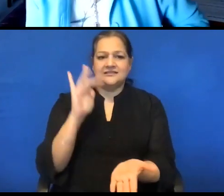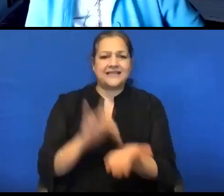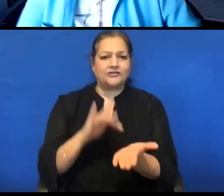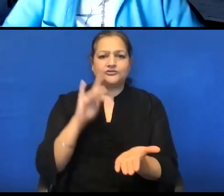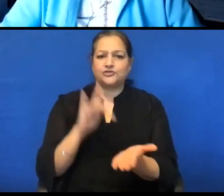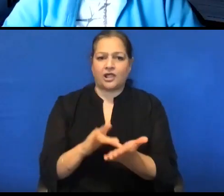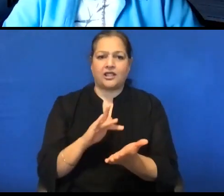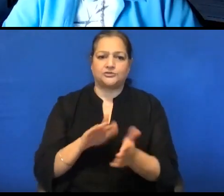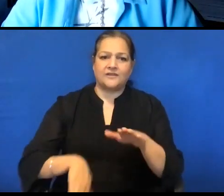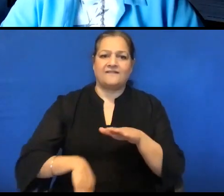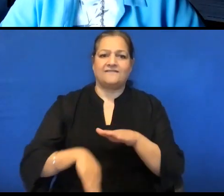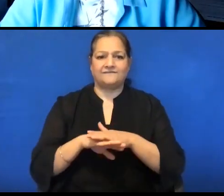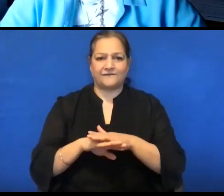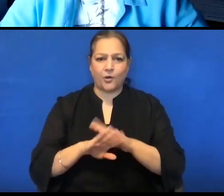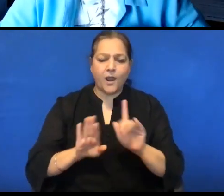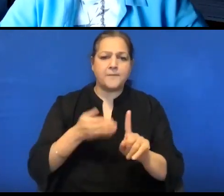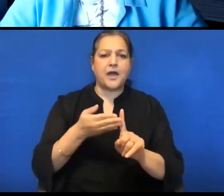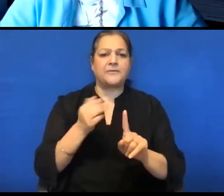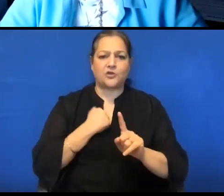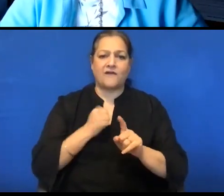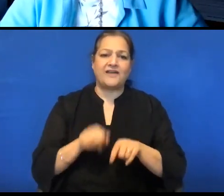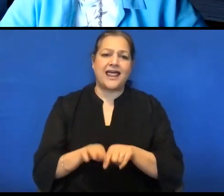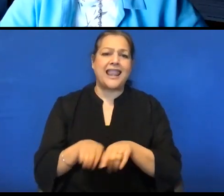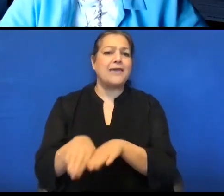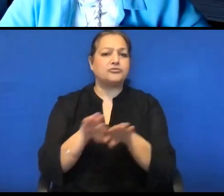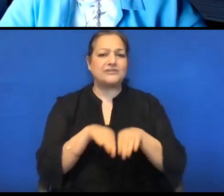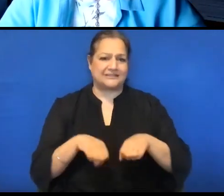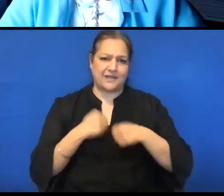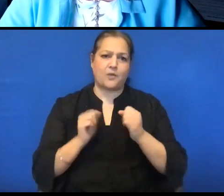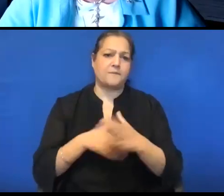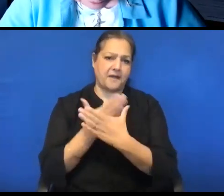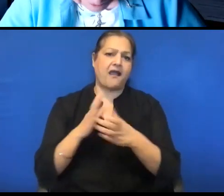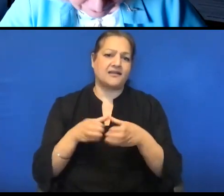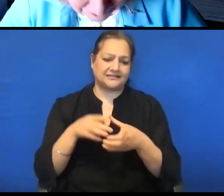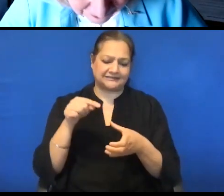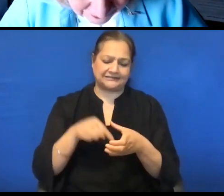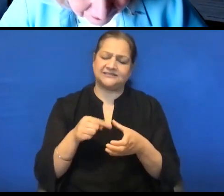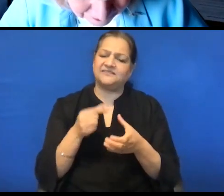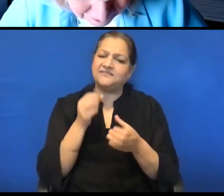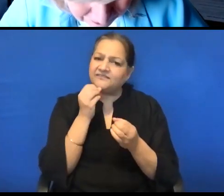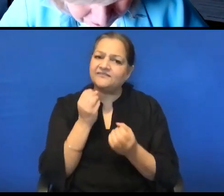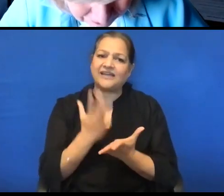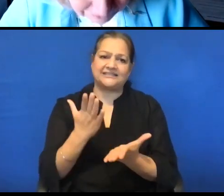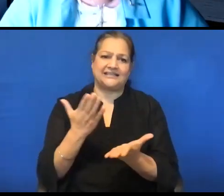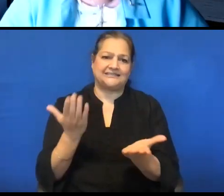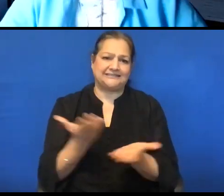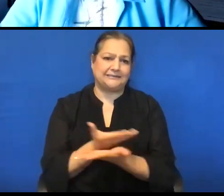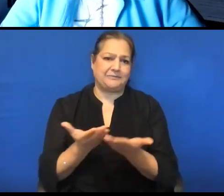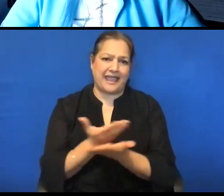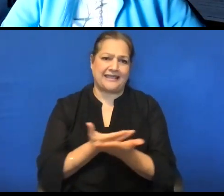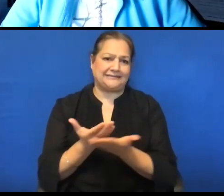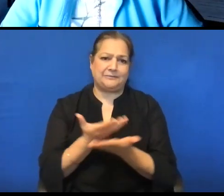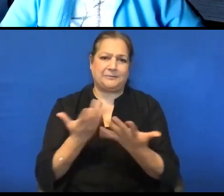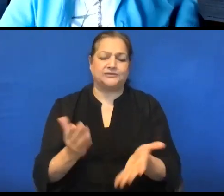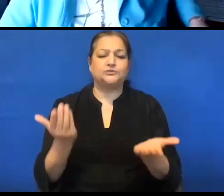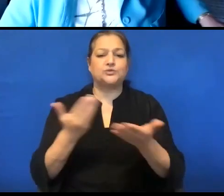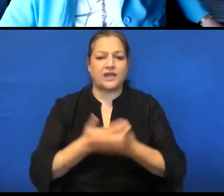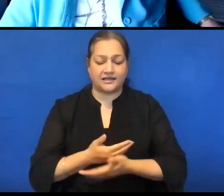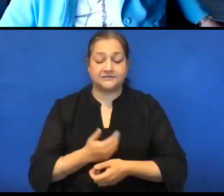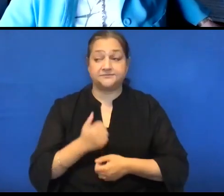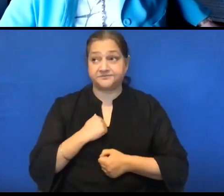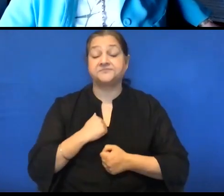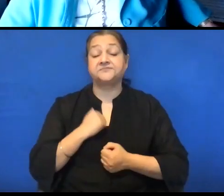purpose of liberalism and our party. It's great we've had tonight's debate. And I'm convinced we need a new